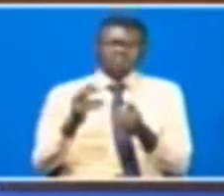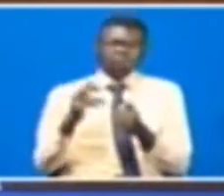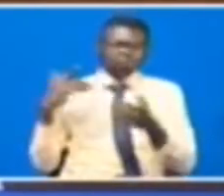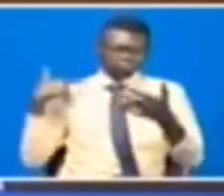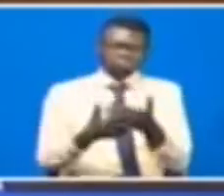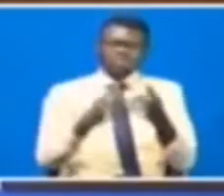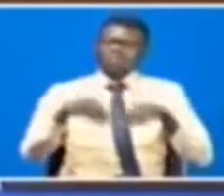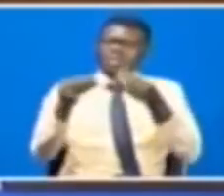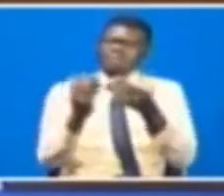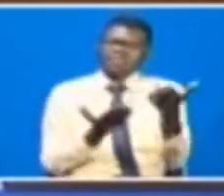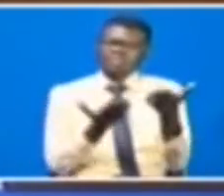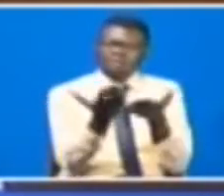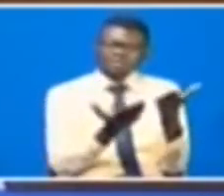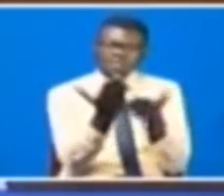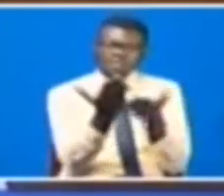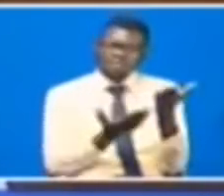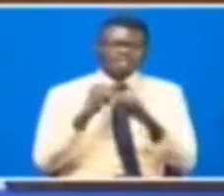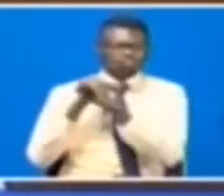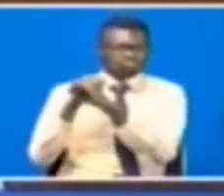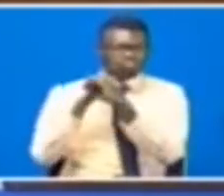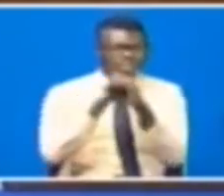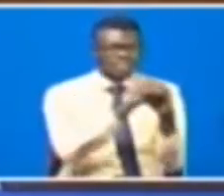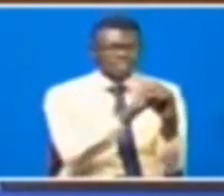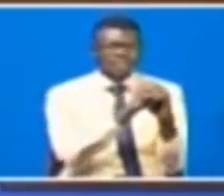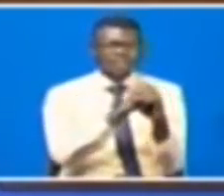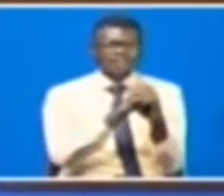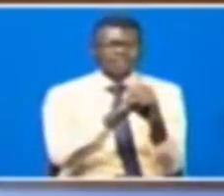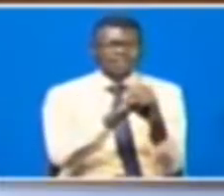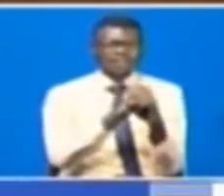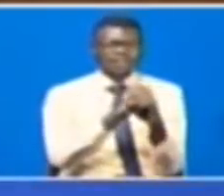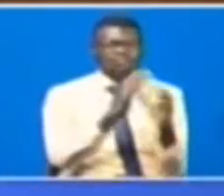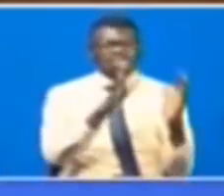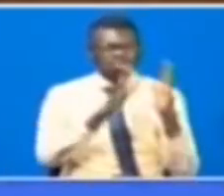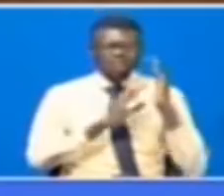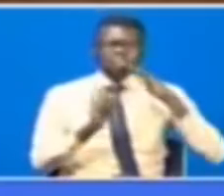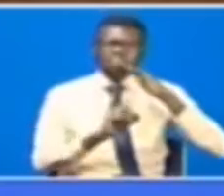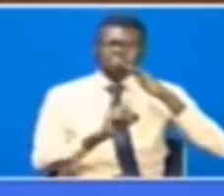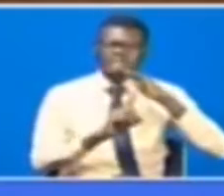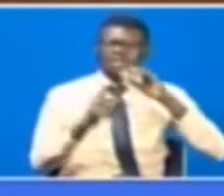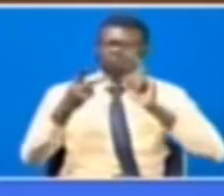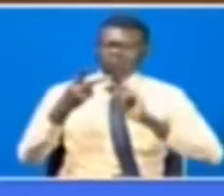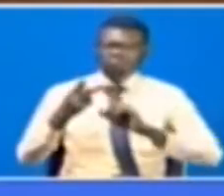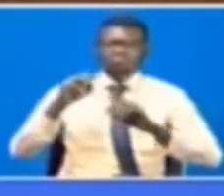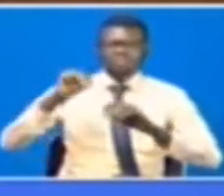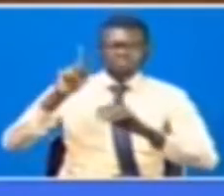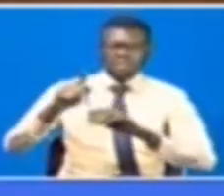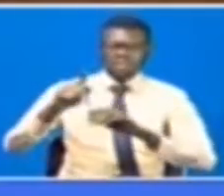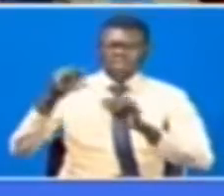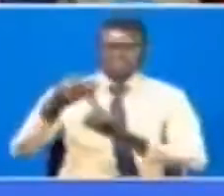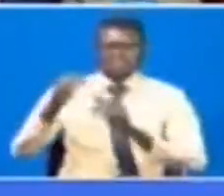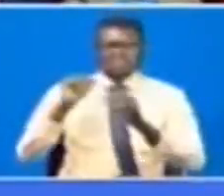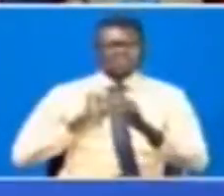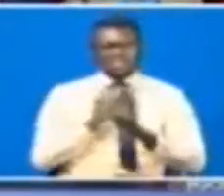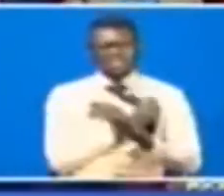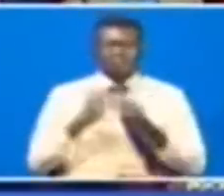providing services to protective services as bodyguards to ministers, to members of parliament, to senators, and